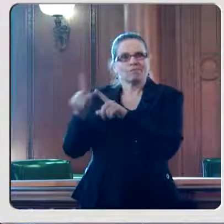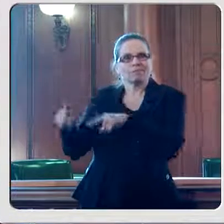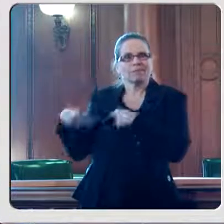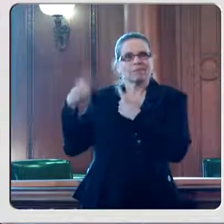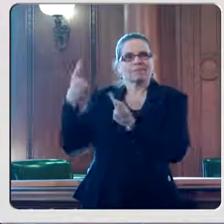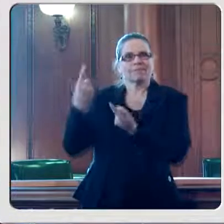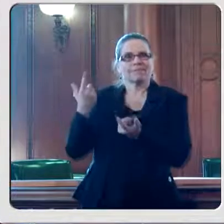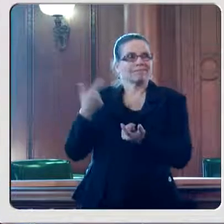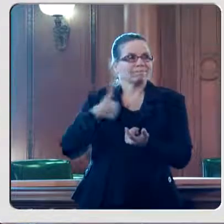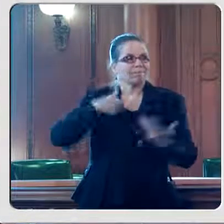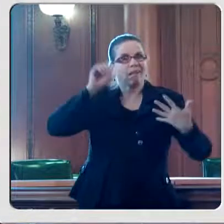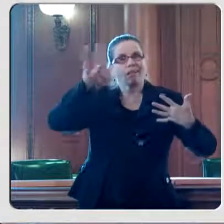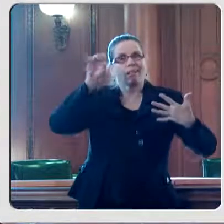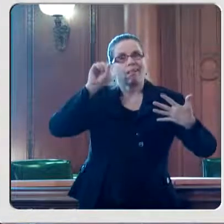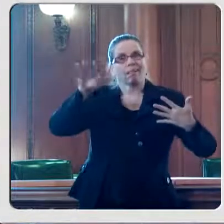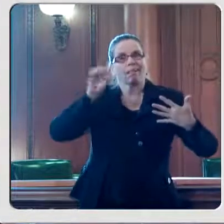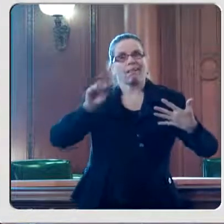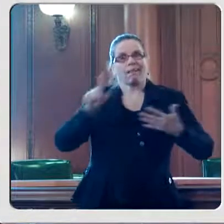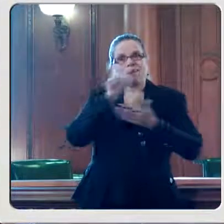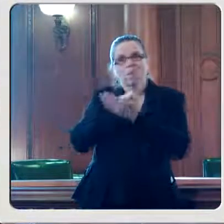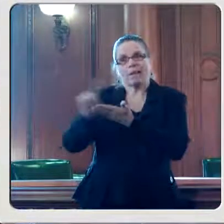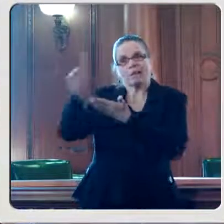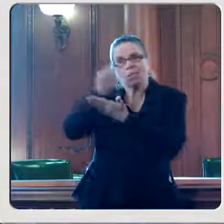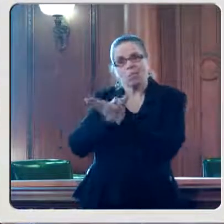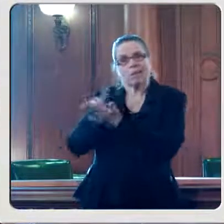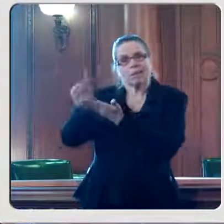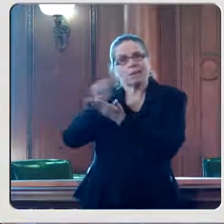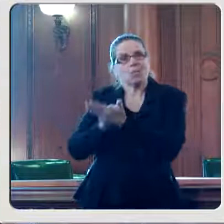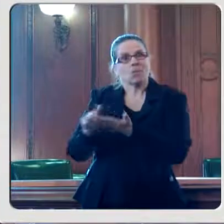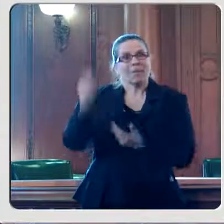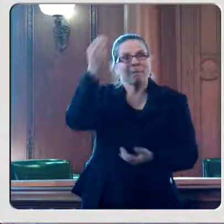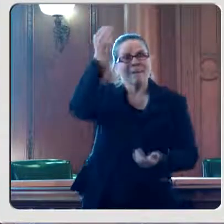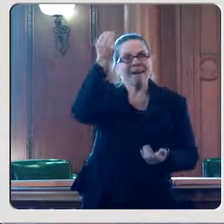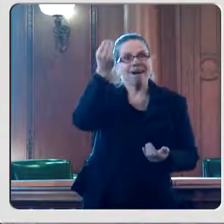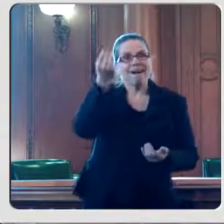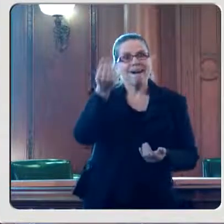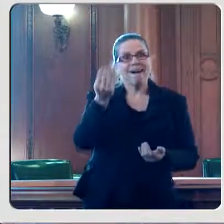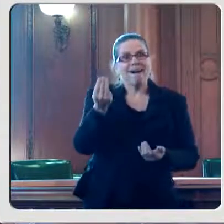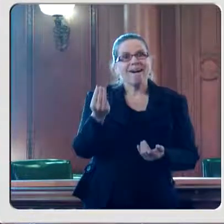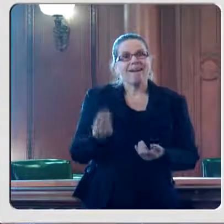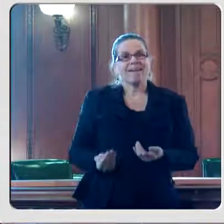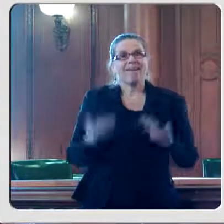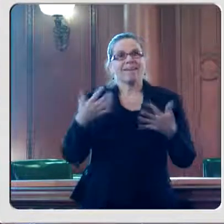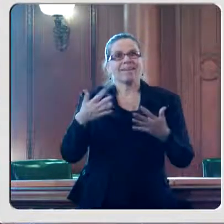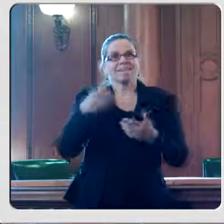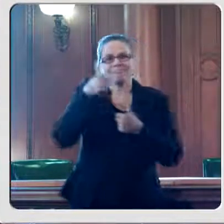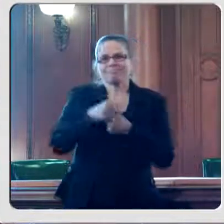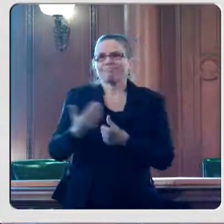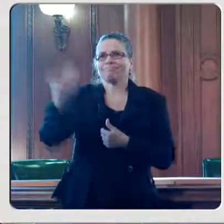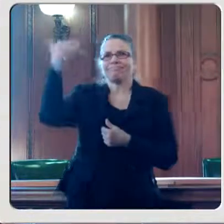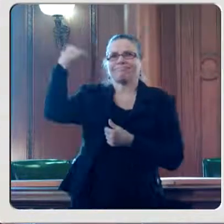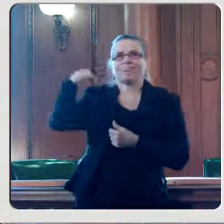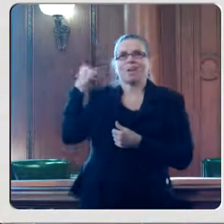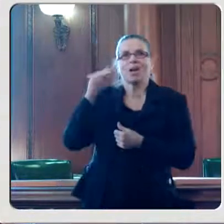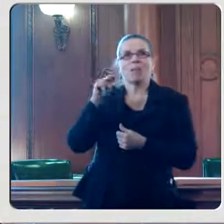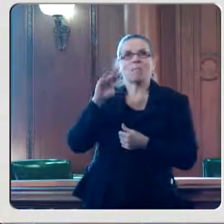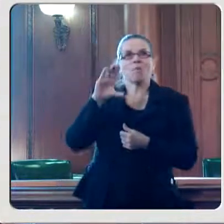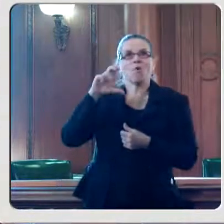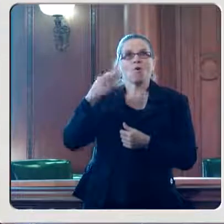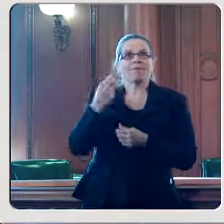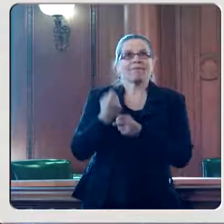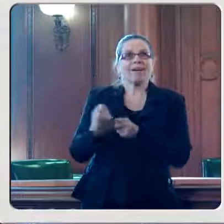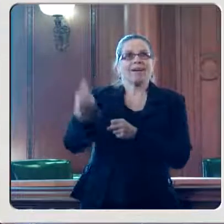Monday briefings and cabinet head meetings. In the early days, I think I see all my cabinet heads shaking their heads. We were meeting every